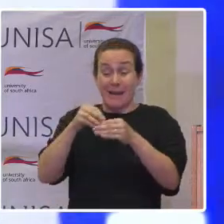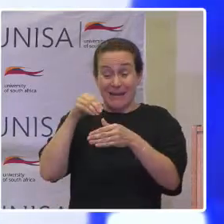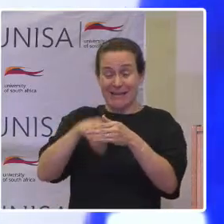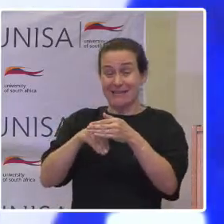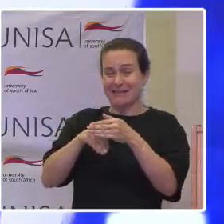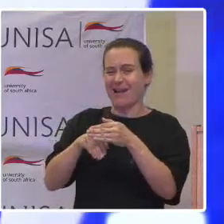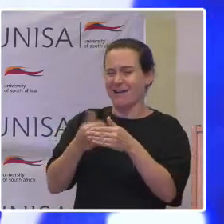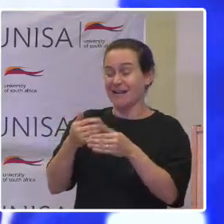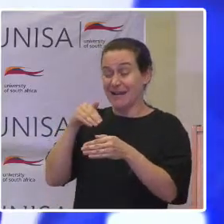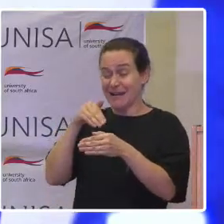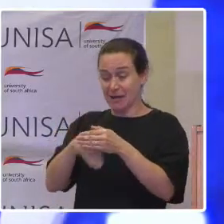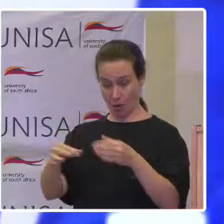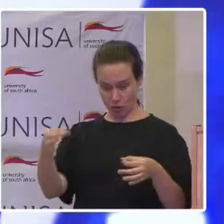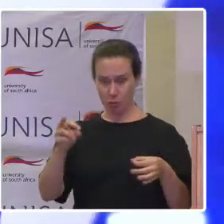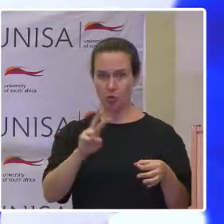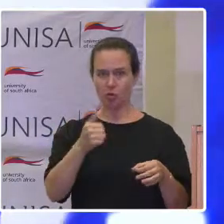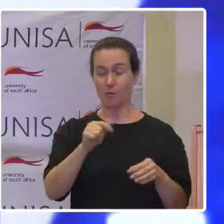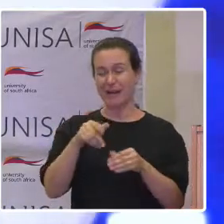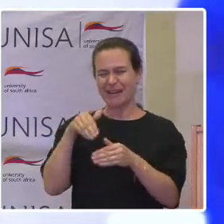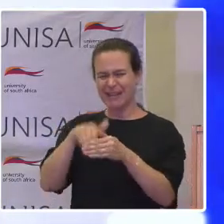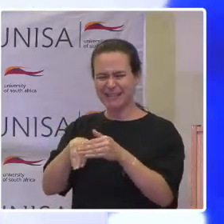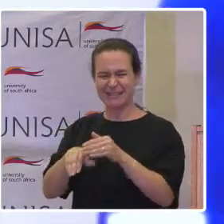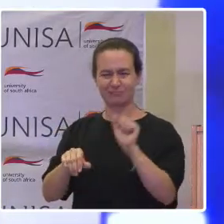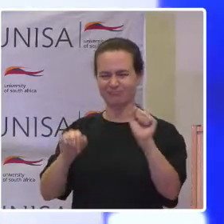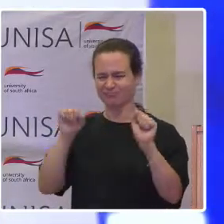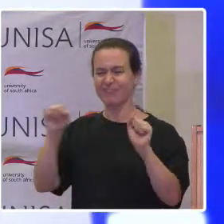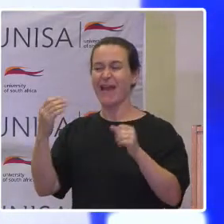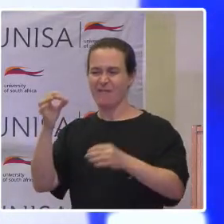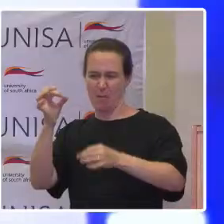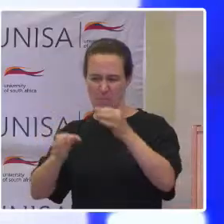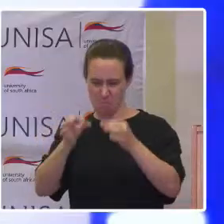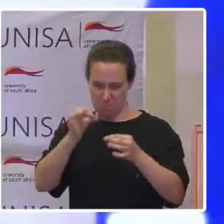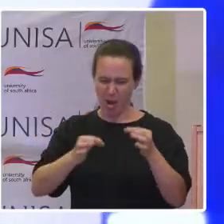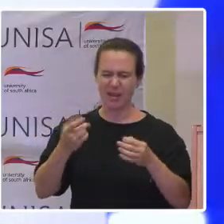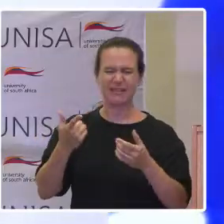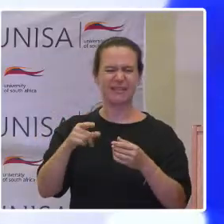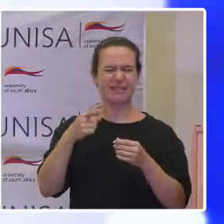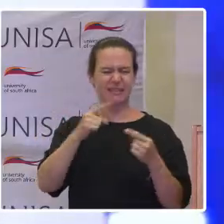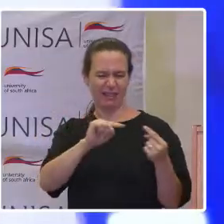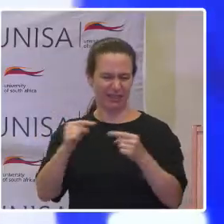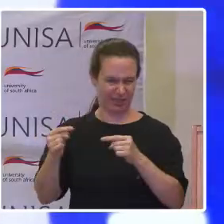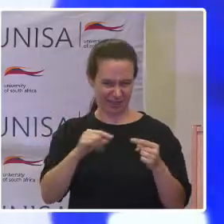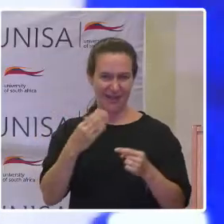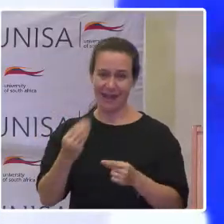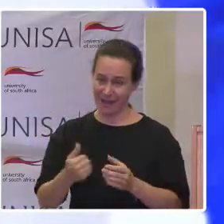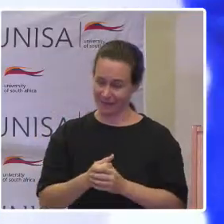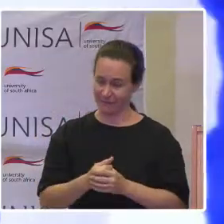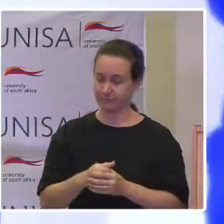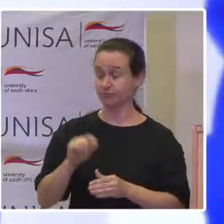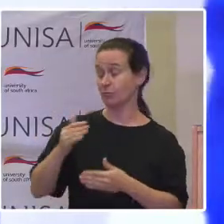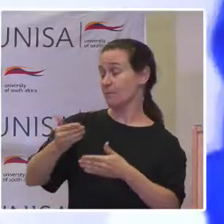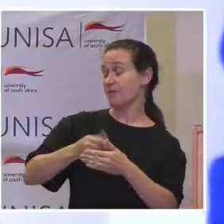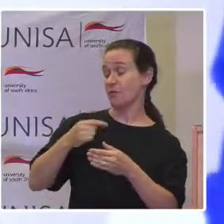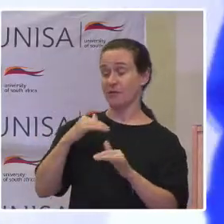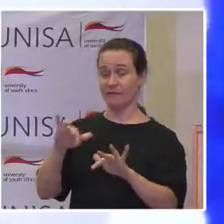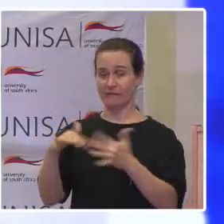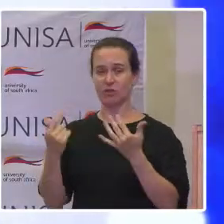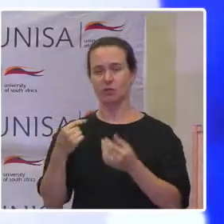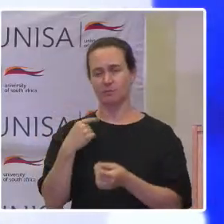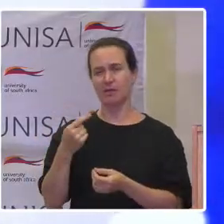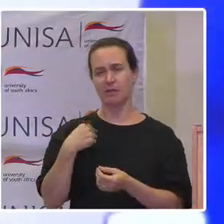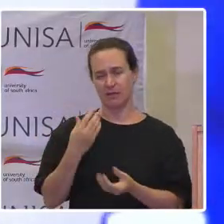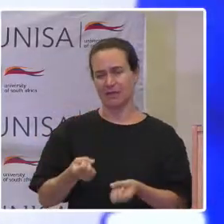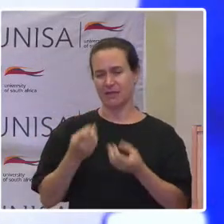that is where the discussion needs to be had with our leaders. And before I close, I had presented a paper on